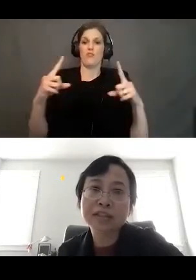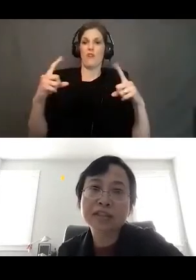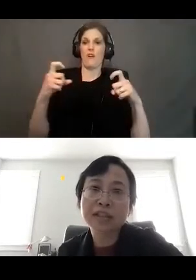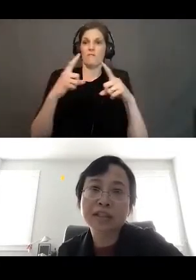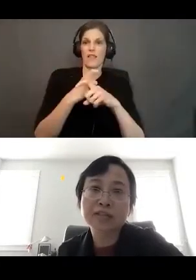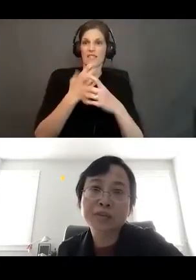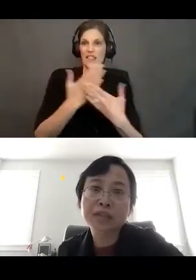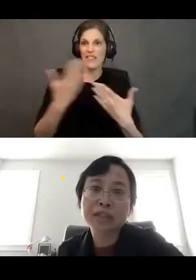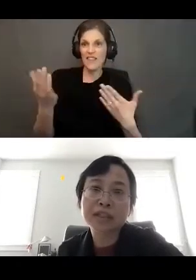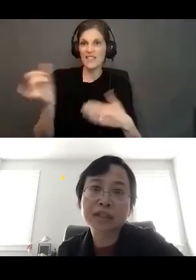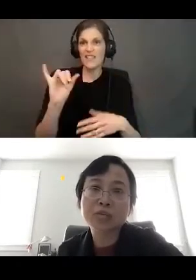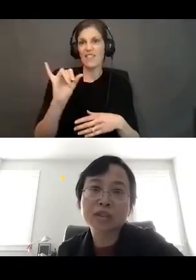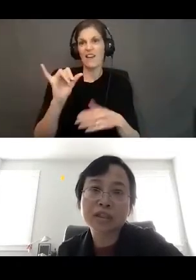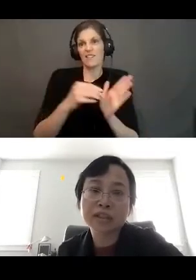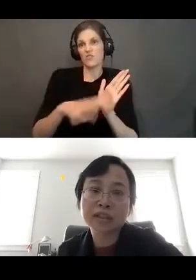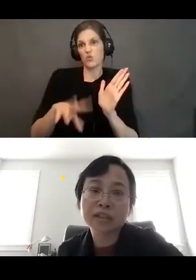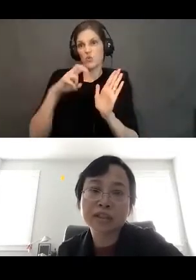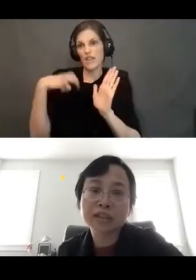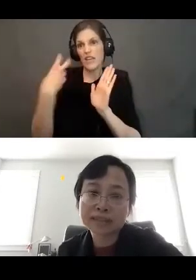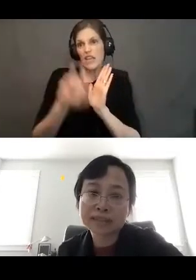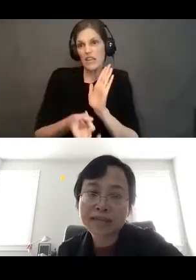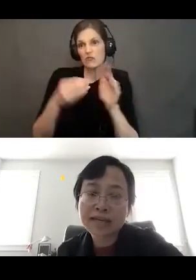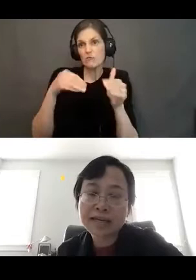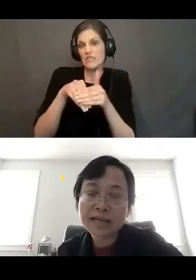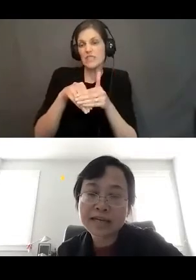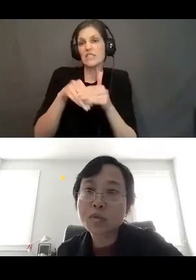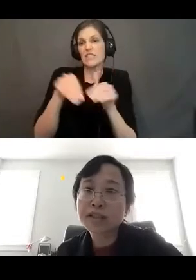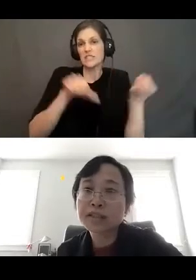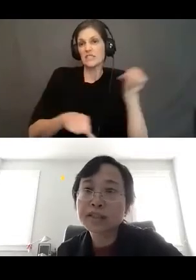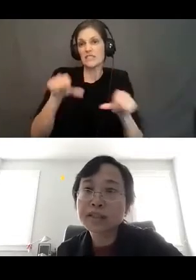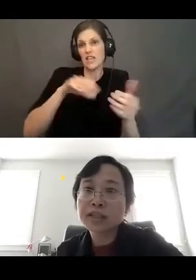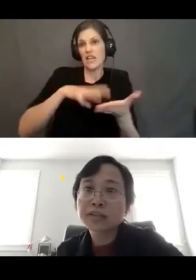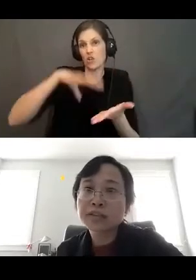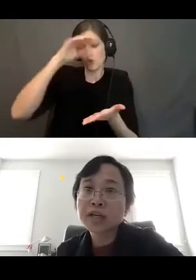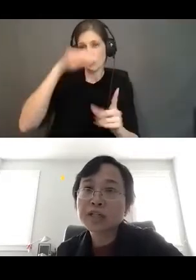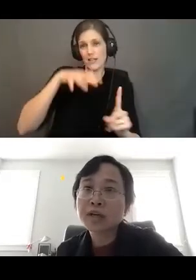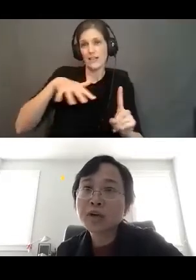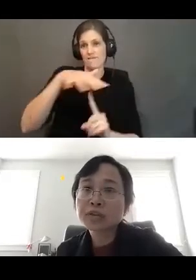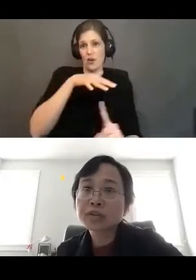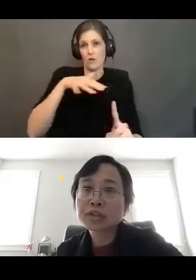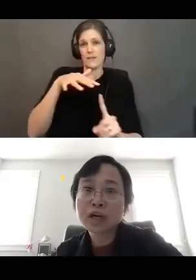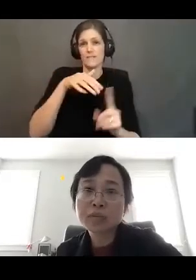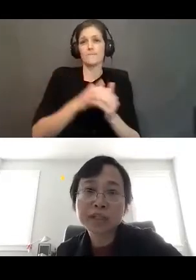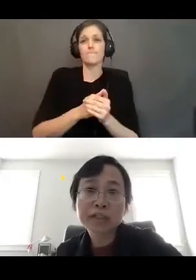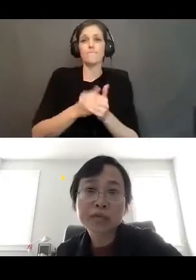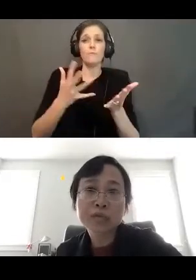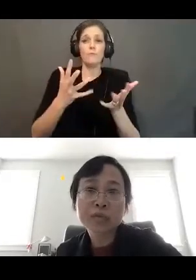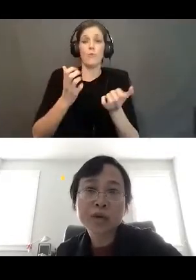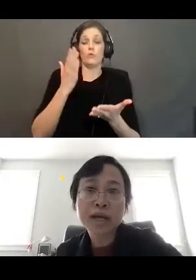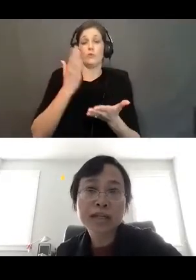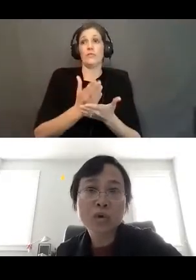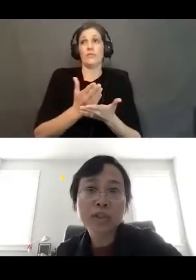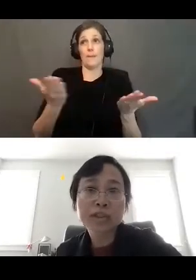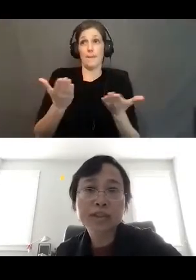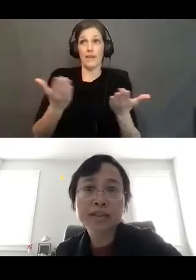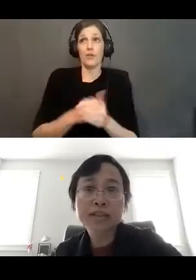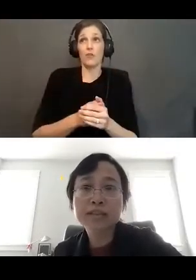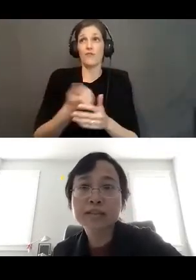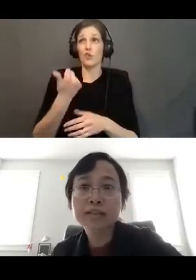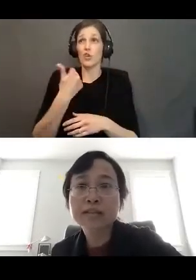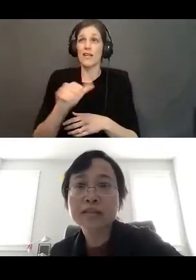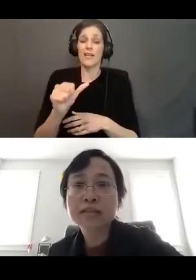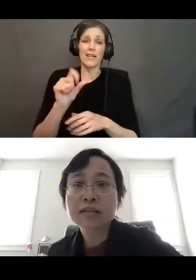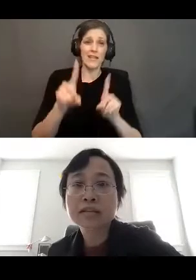as student engagement in science learning environment. So I want to stop here for any